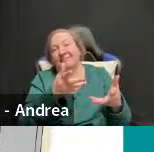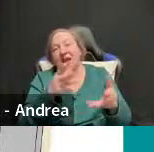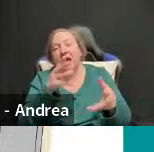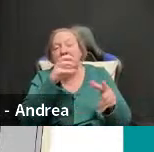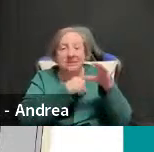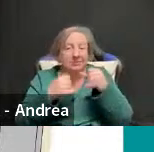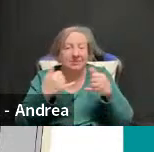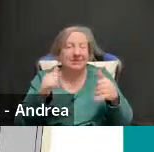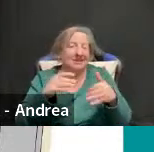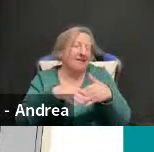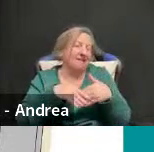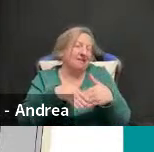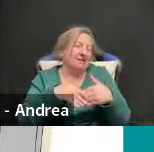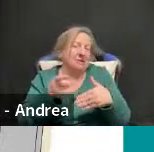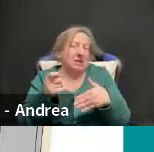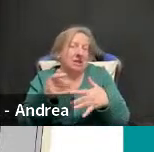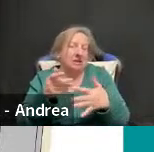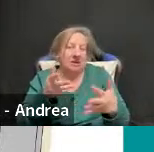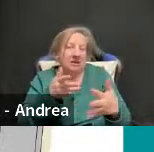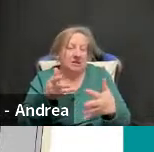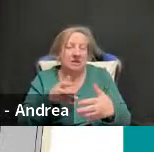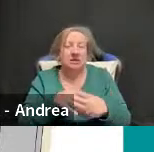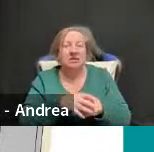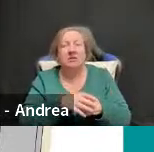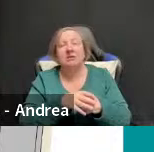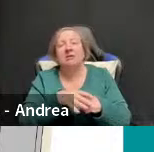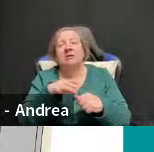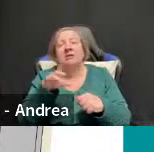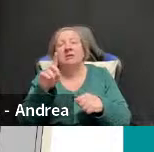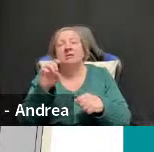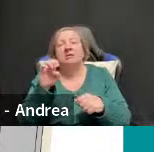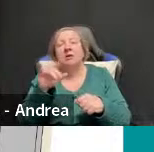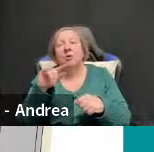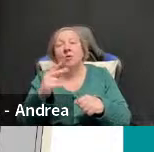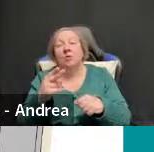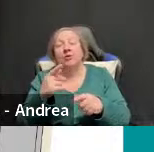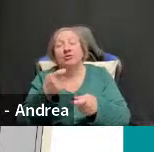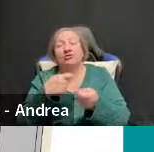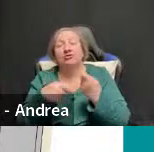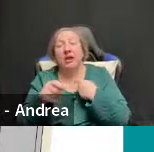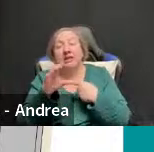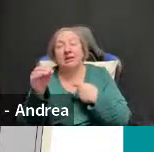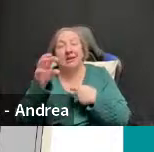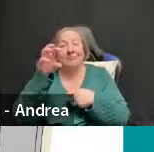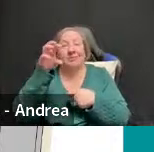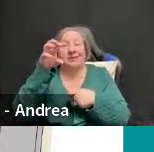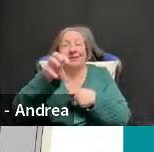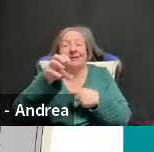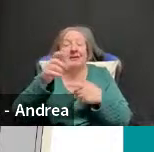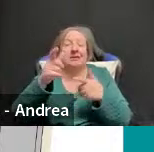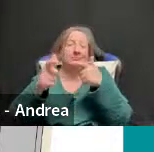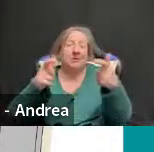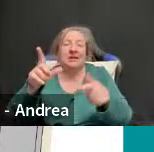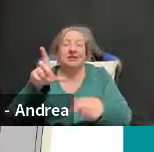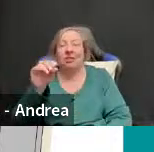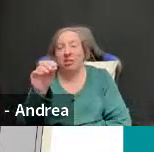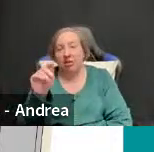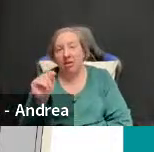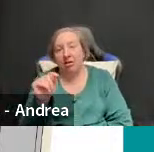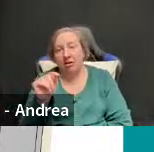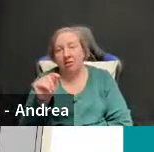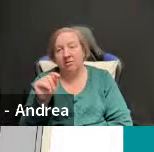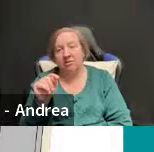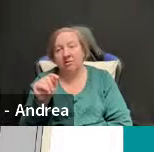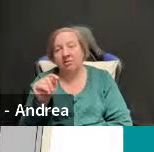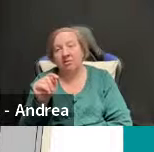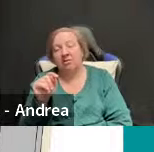somewhat flexible. So this is the Duluth Trading Company. There is that is a very, very large lot. And so it wouldn't